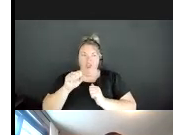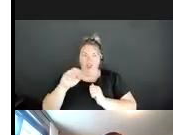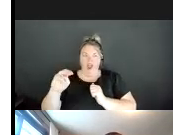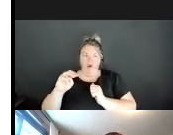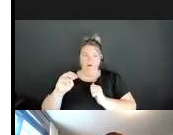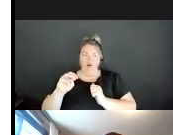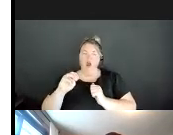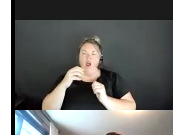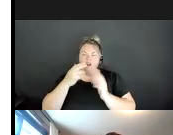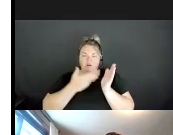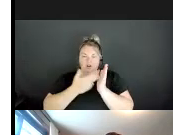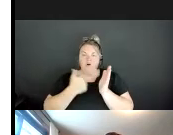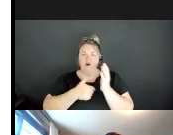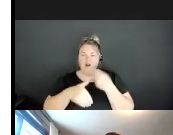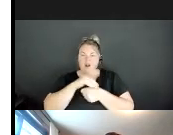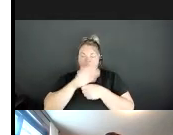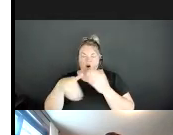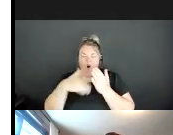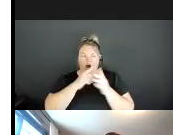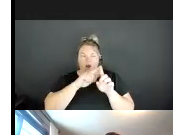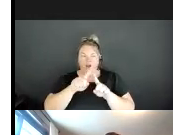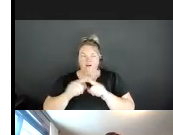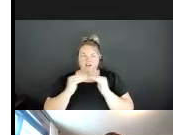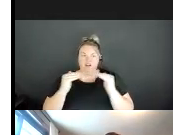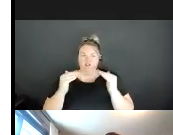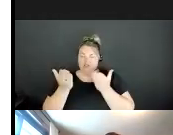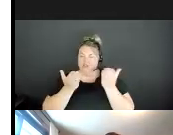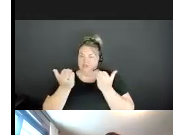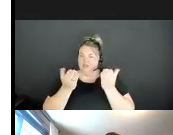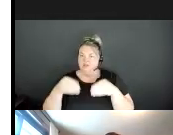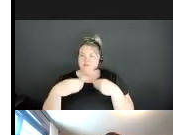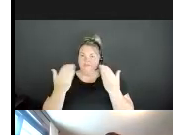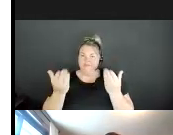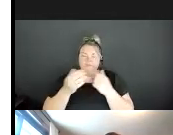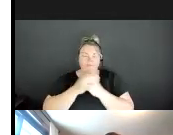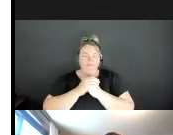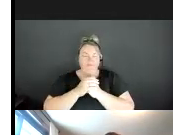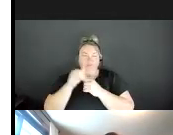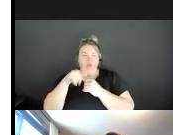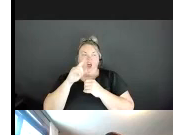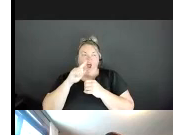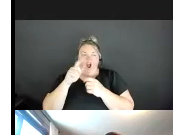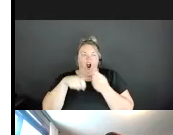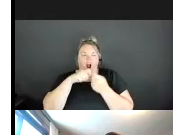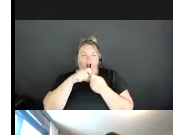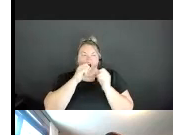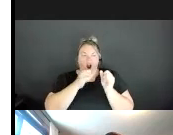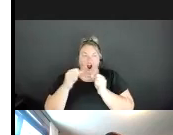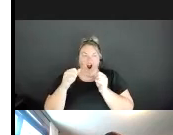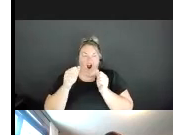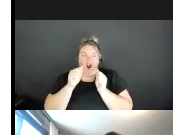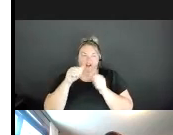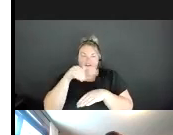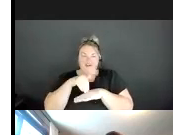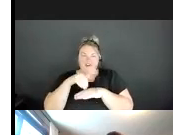we're covering all of the different levels of service offerings. This is for specifically individuals at risk